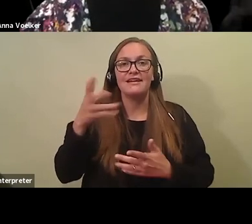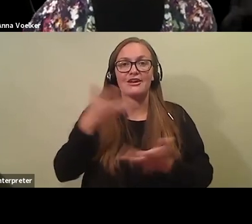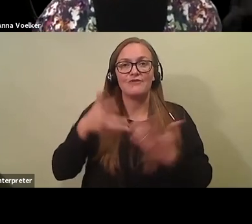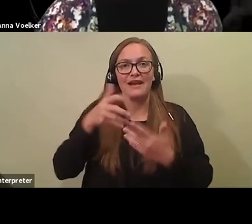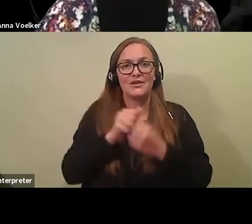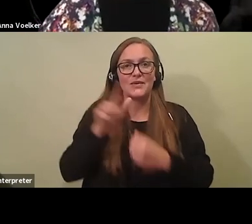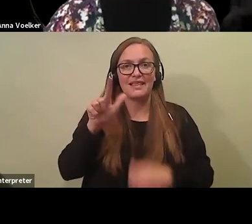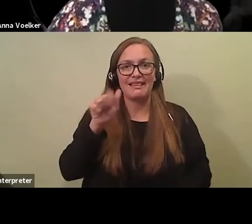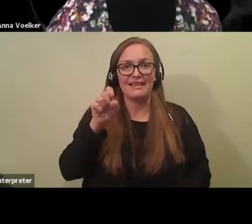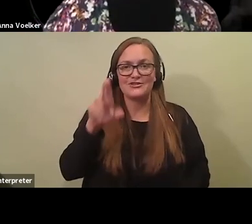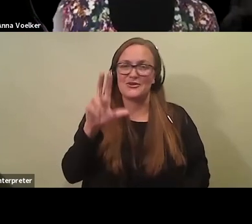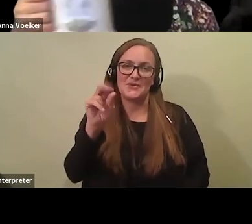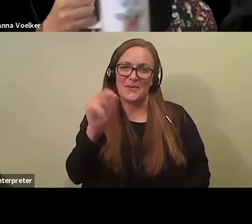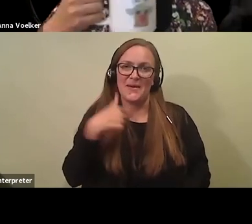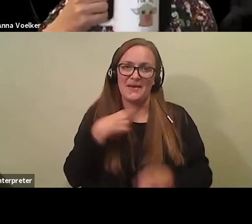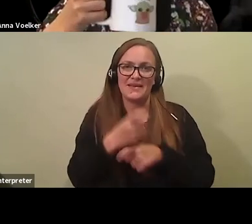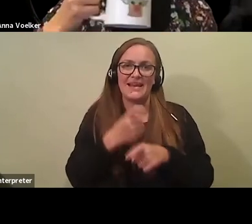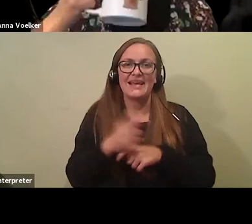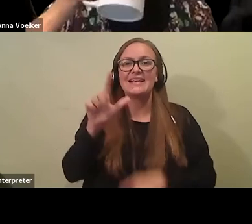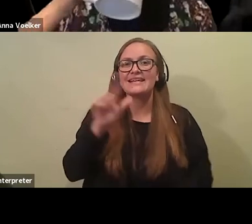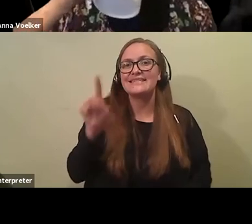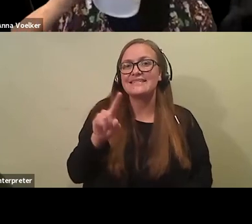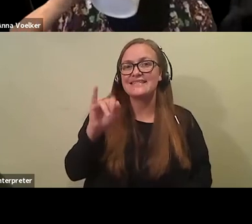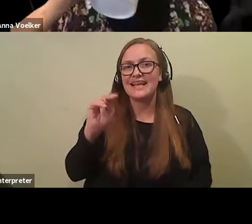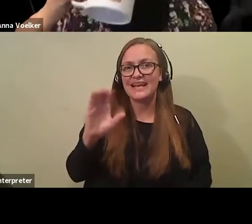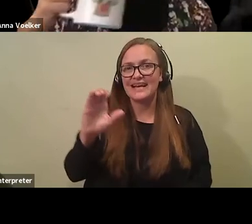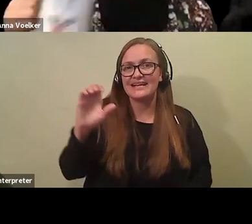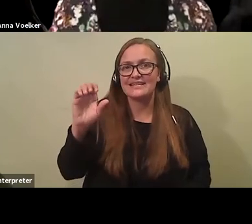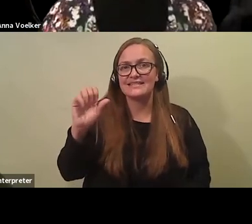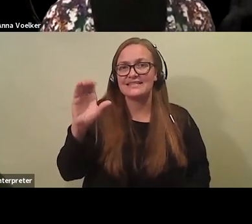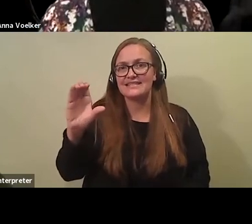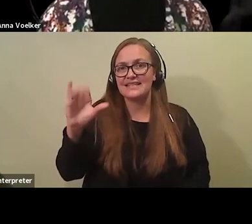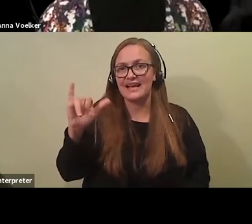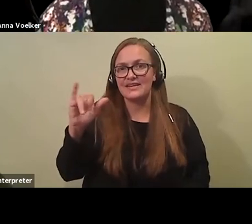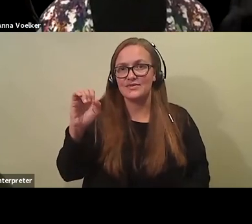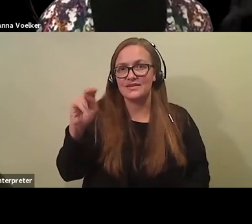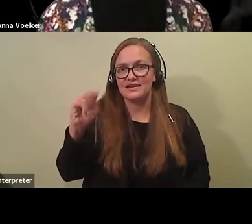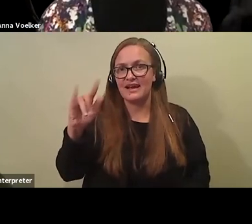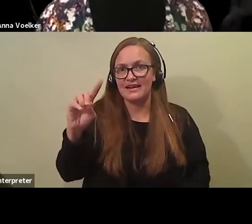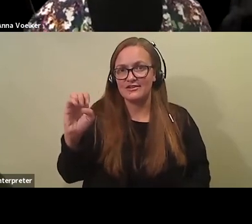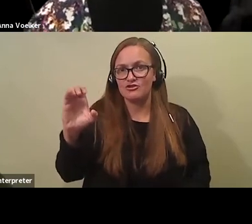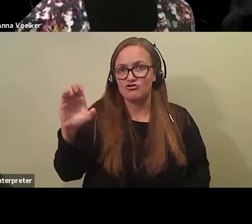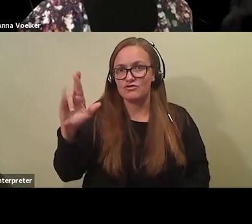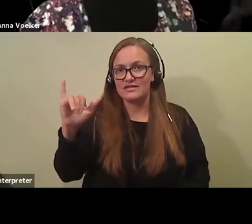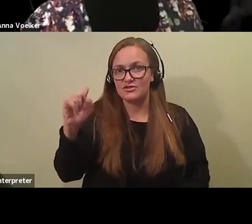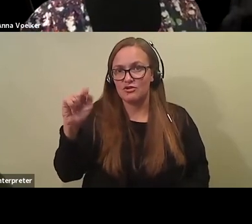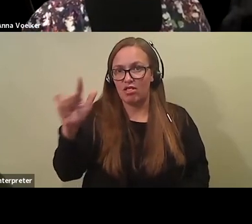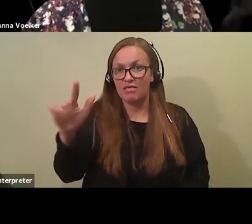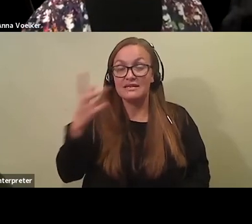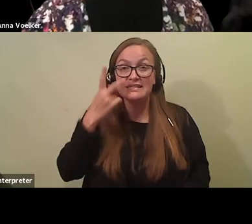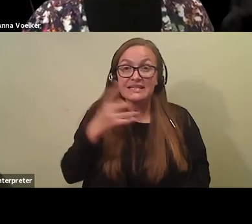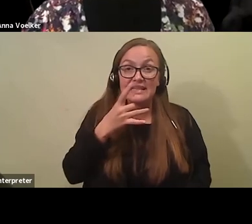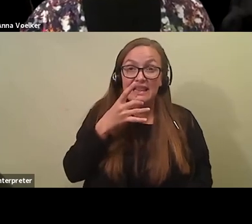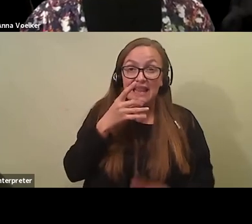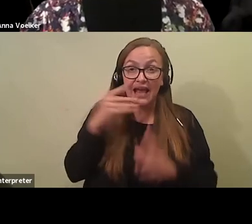crystal and interacting with invisible light. But the light as it's going through the crystal, you see it's producing lots